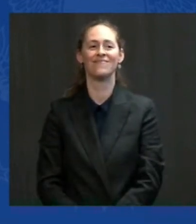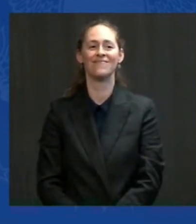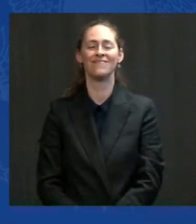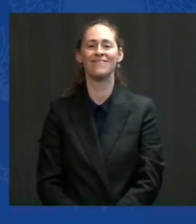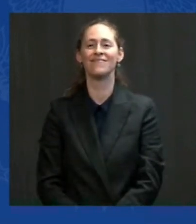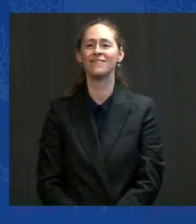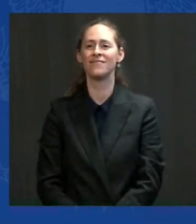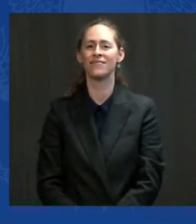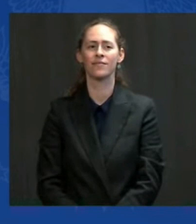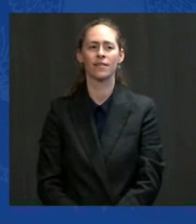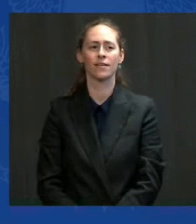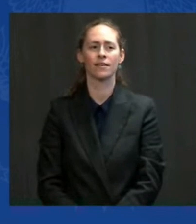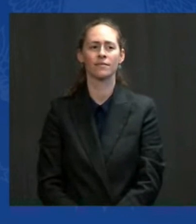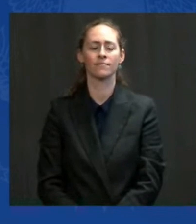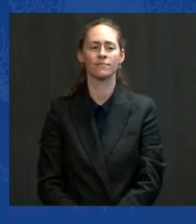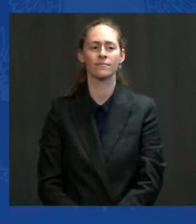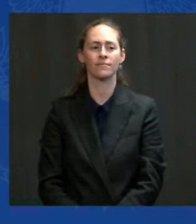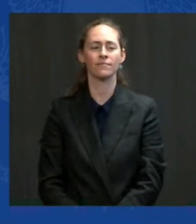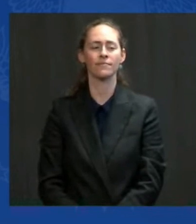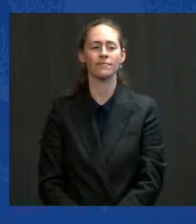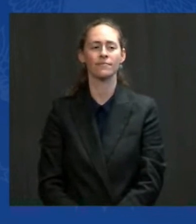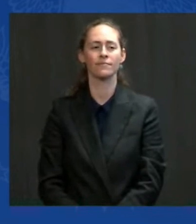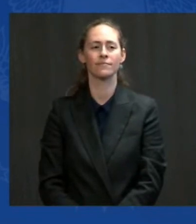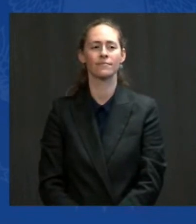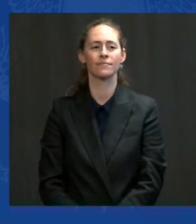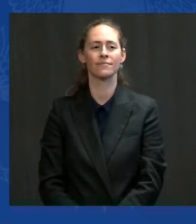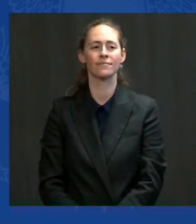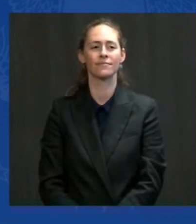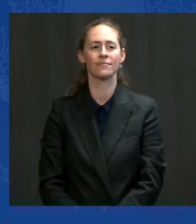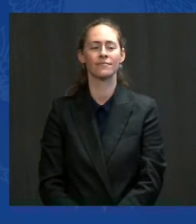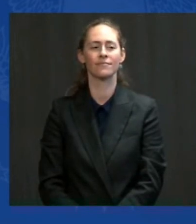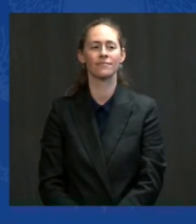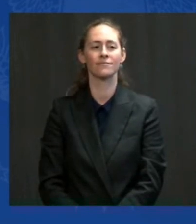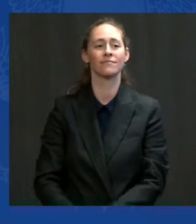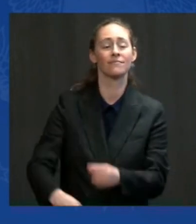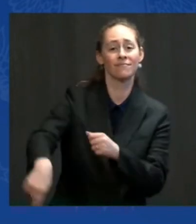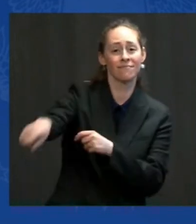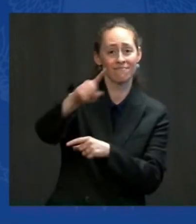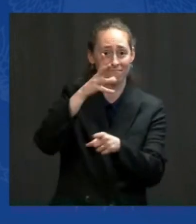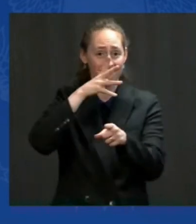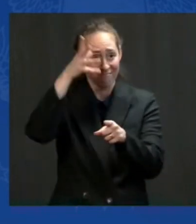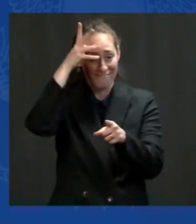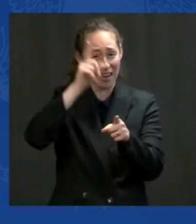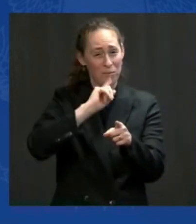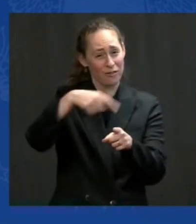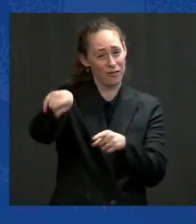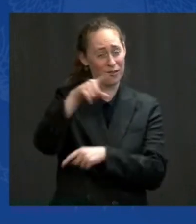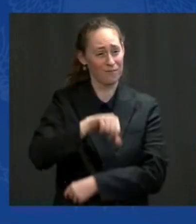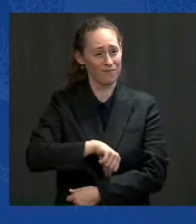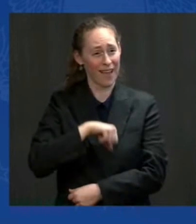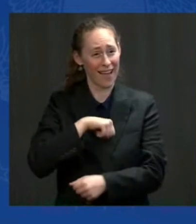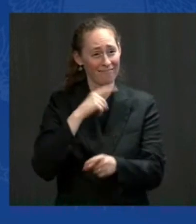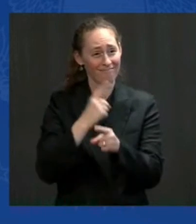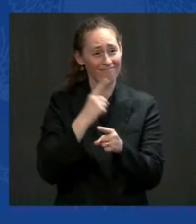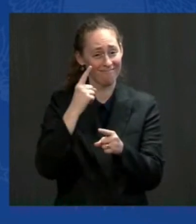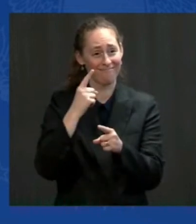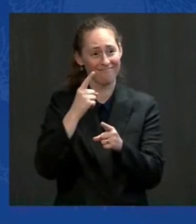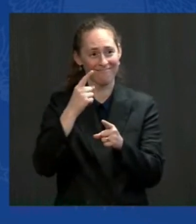Her mom and dad are mildly proud with good reason. With good reason. Actually, Mom looks like her sister.